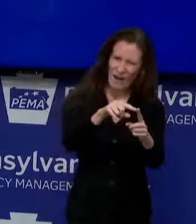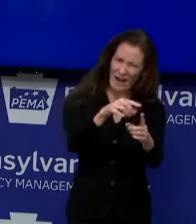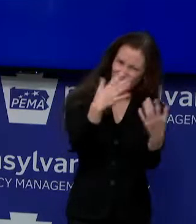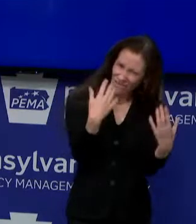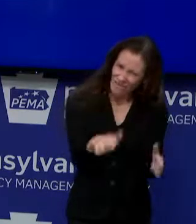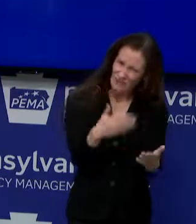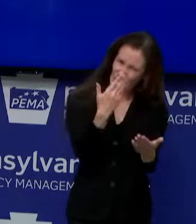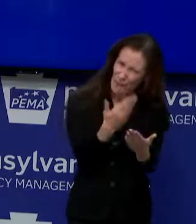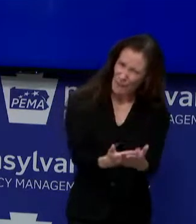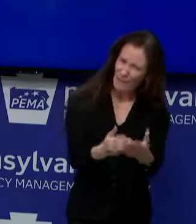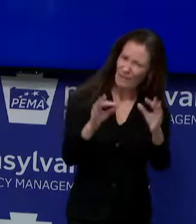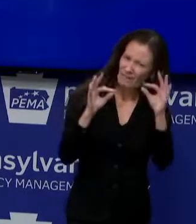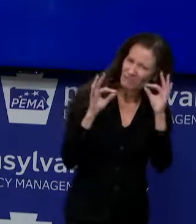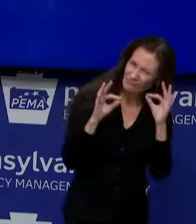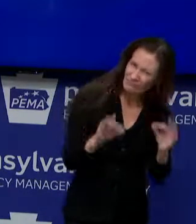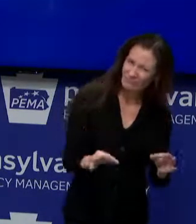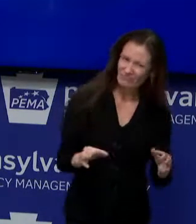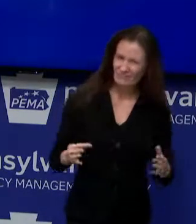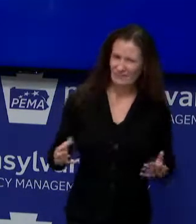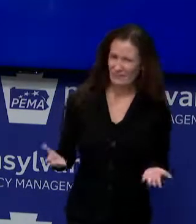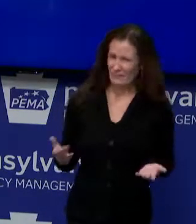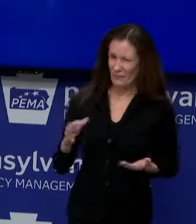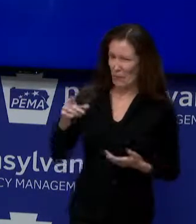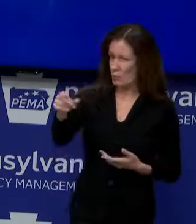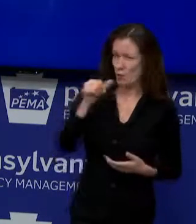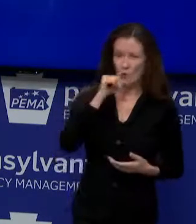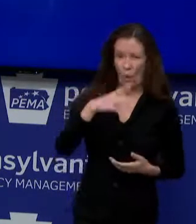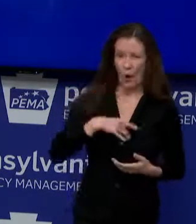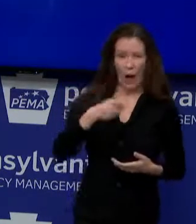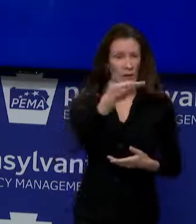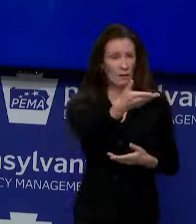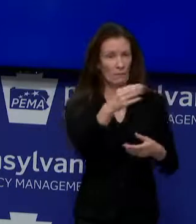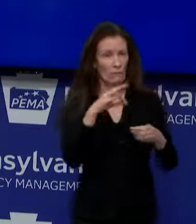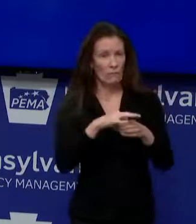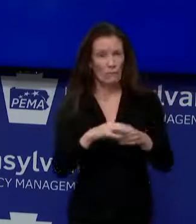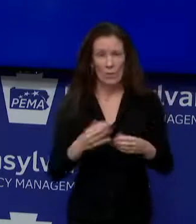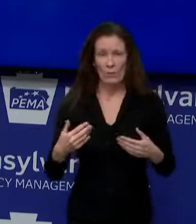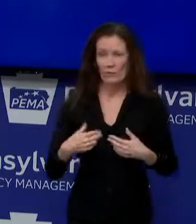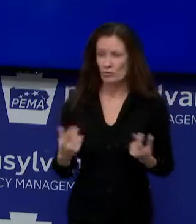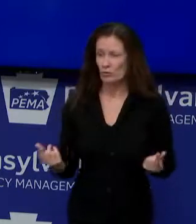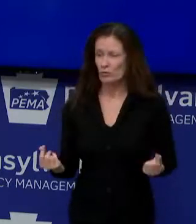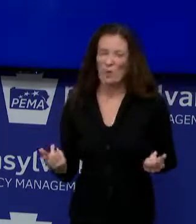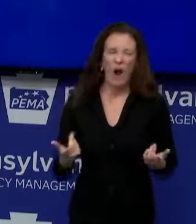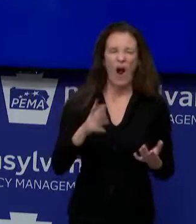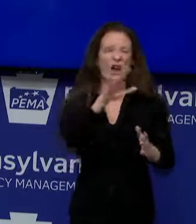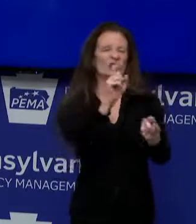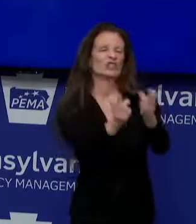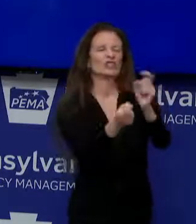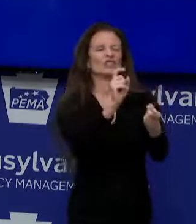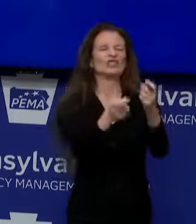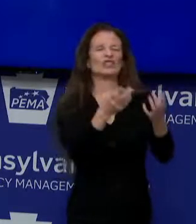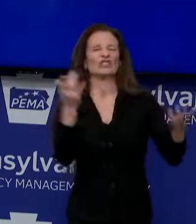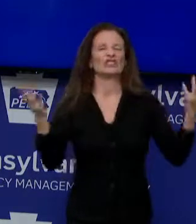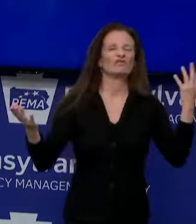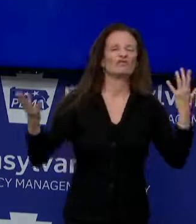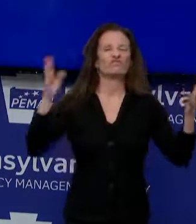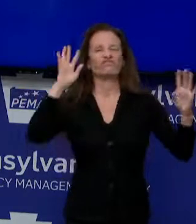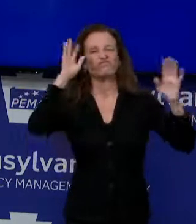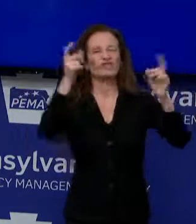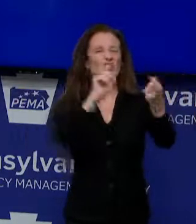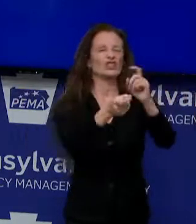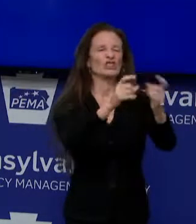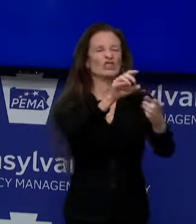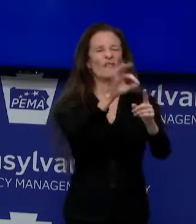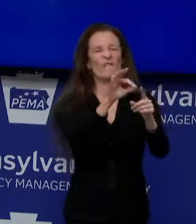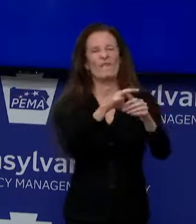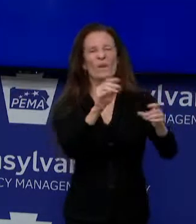that because I don't like the outcome of a game, because I don't like the outcome of this election, I'm going to arbitrarily and